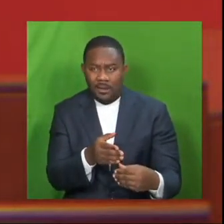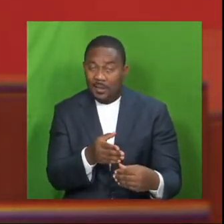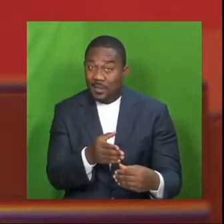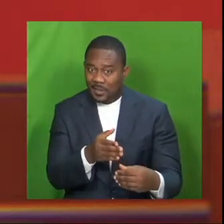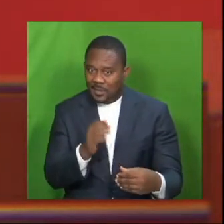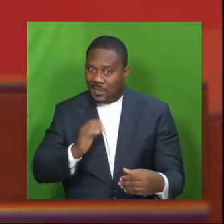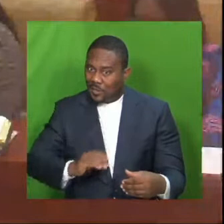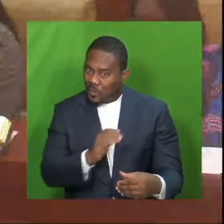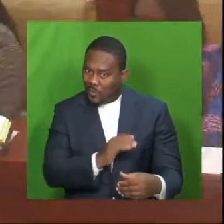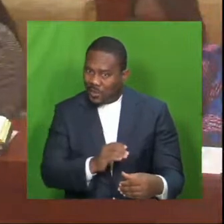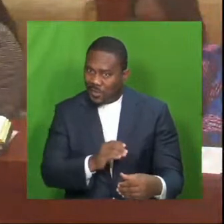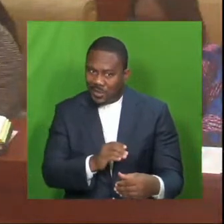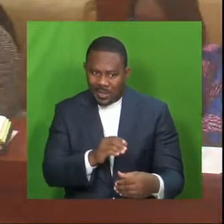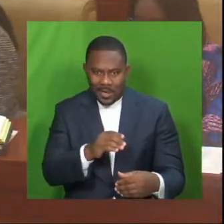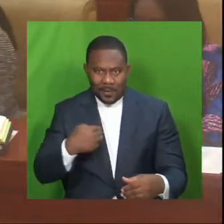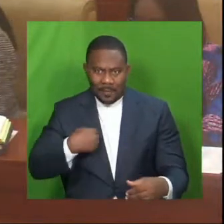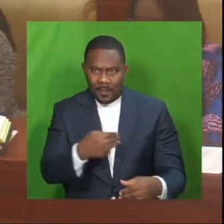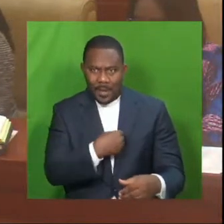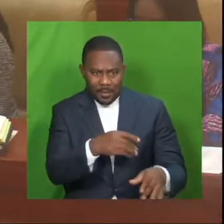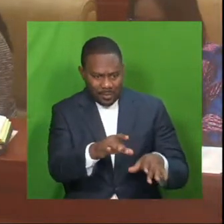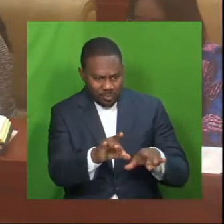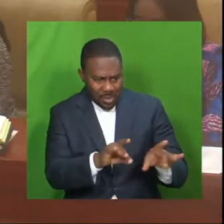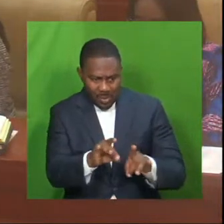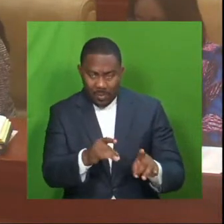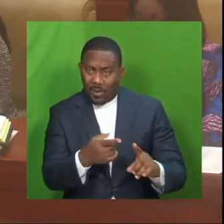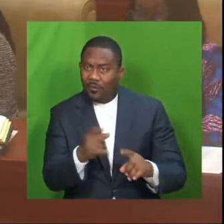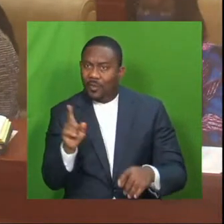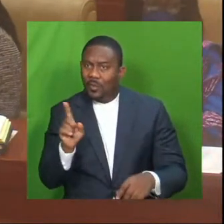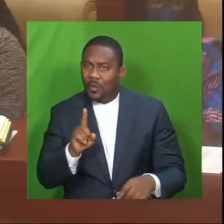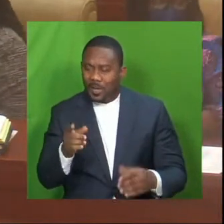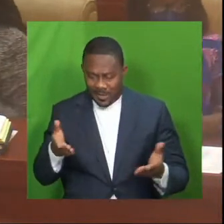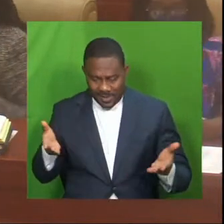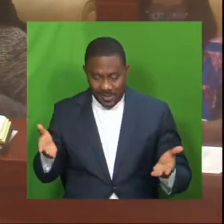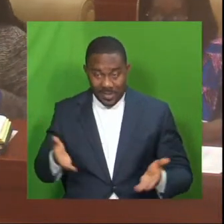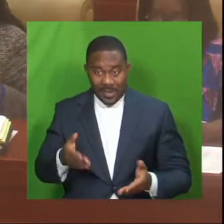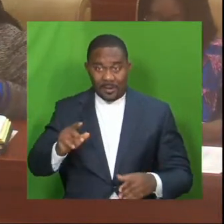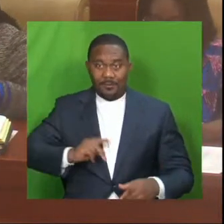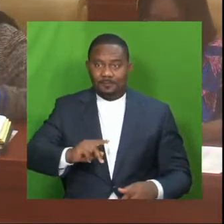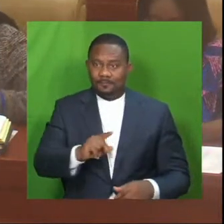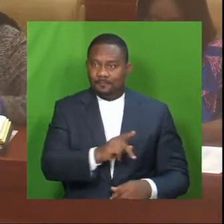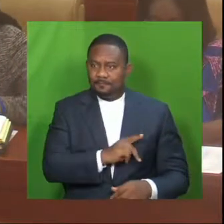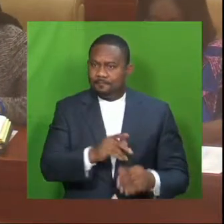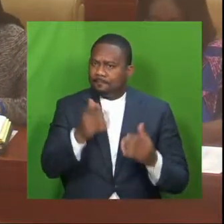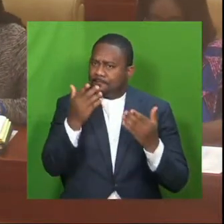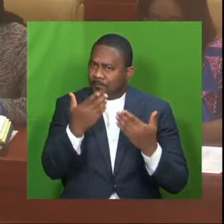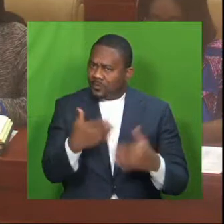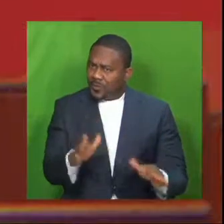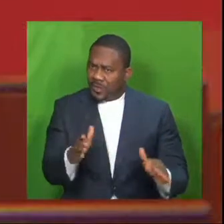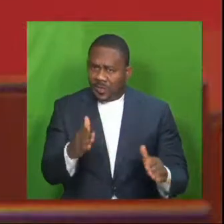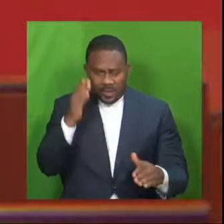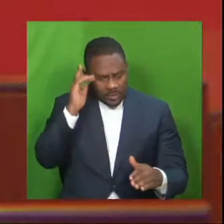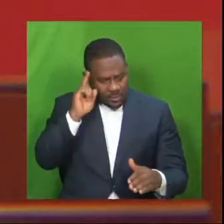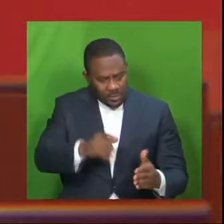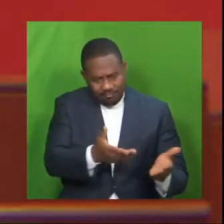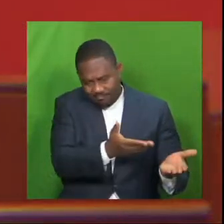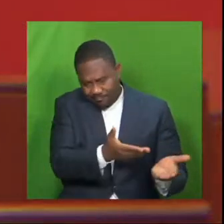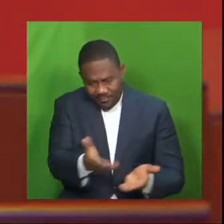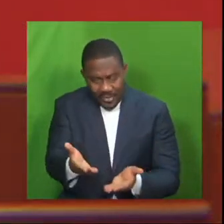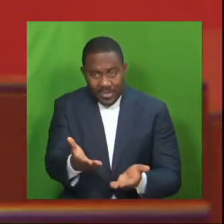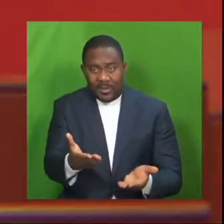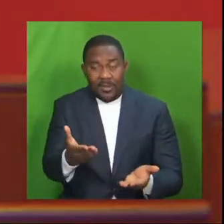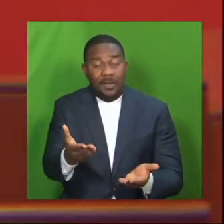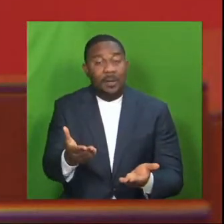House. And so when they deliberate on an issue, they will have to report to the House.